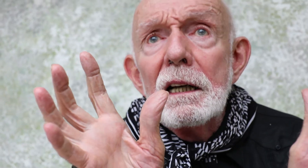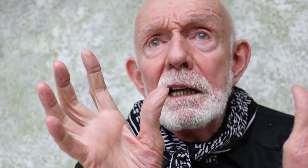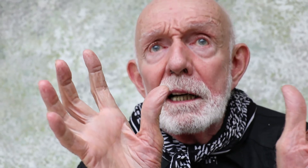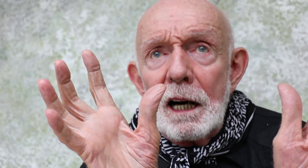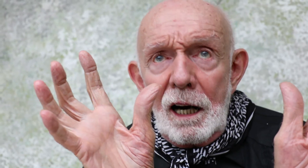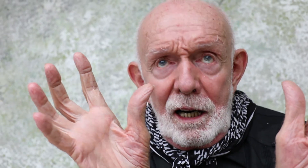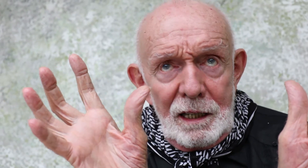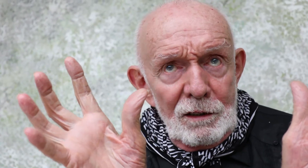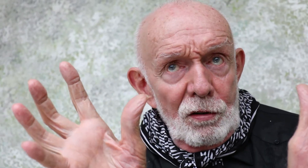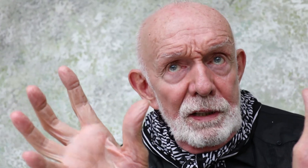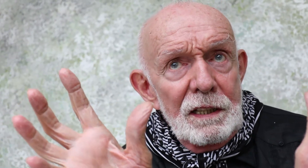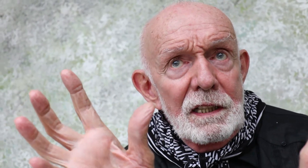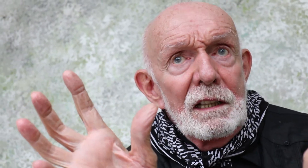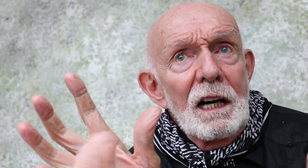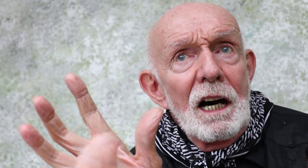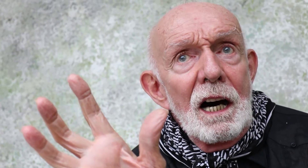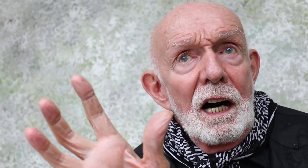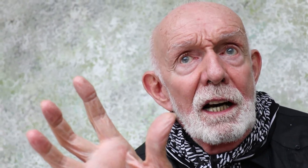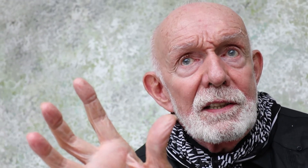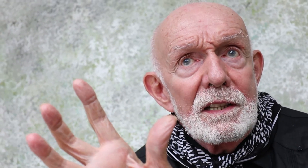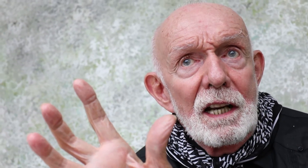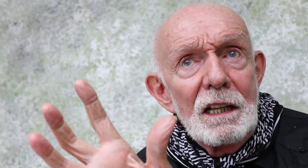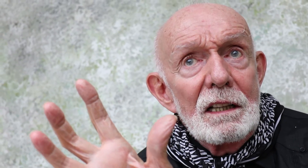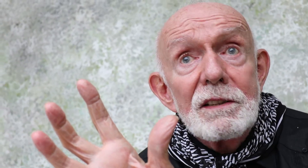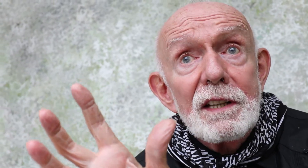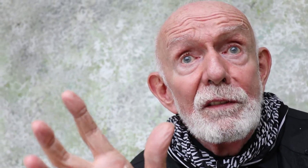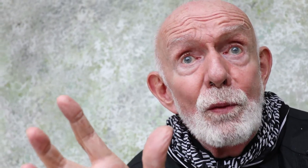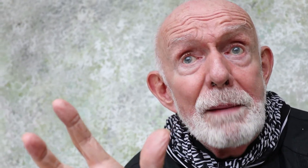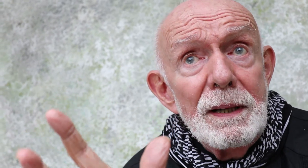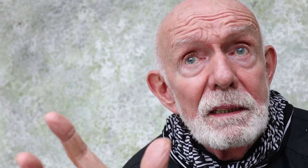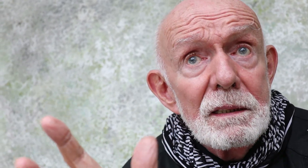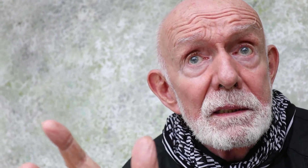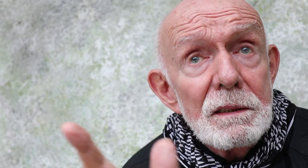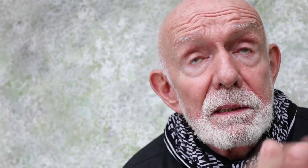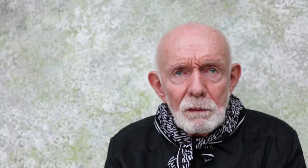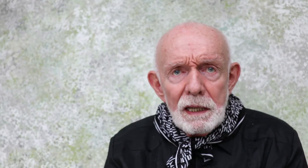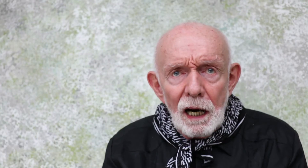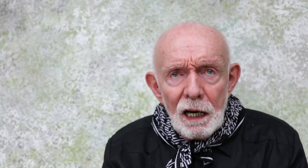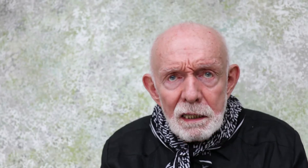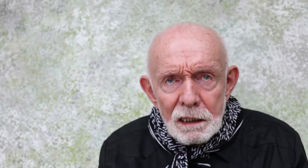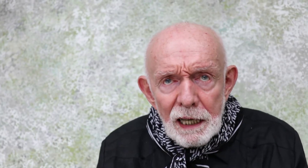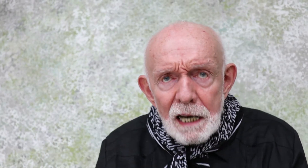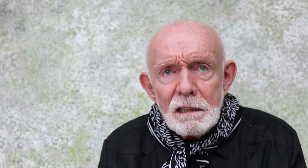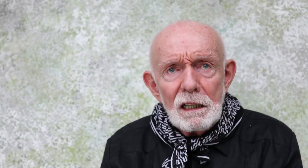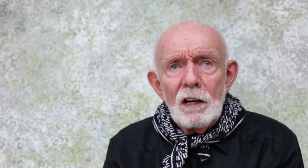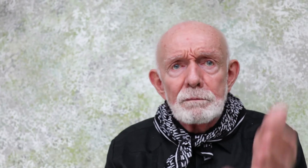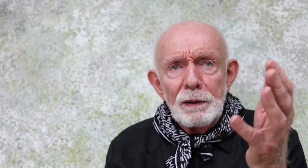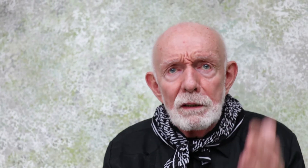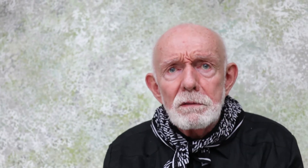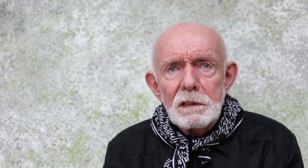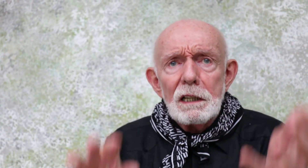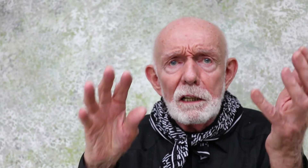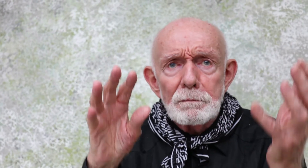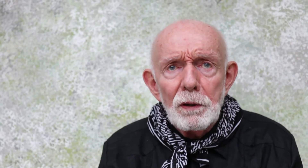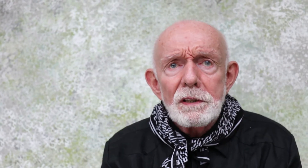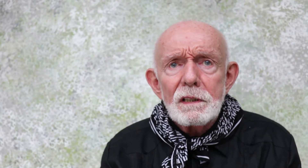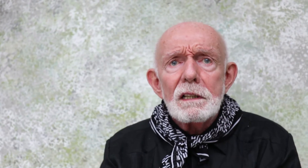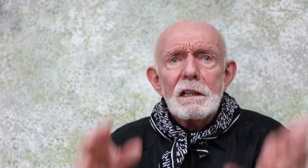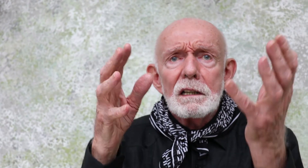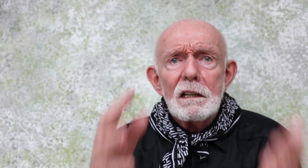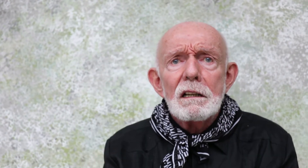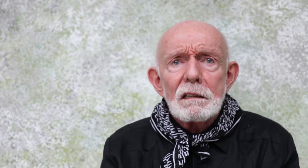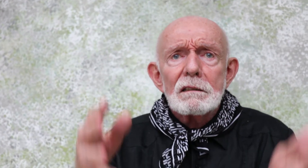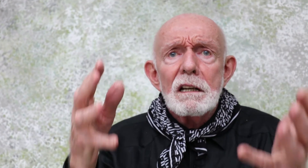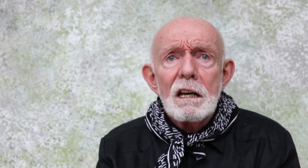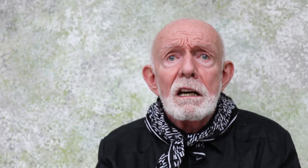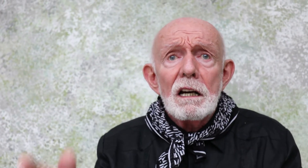world, are increasing their arsenals of weapons. We are intent on polluting and